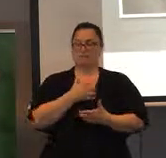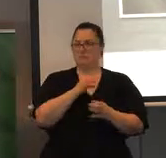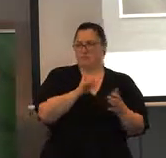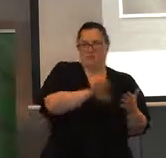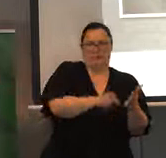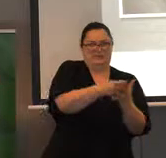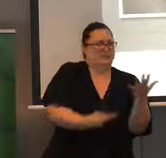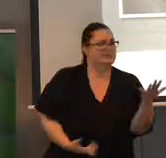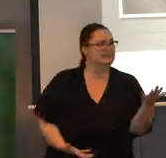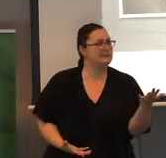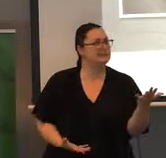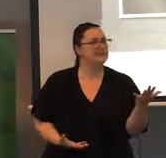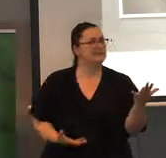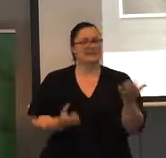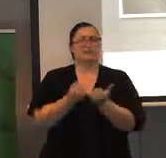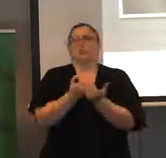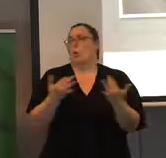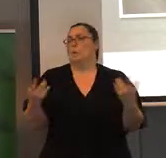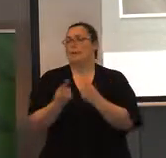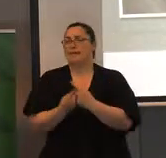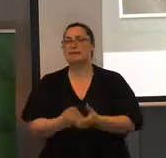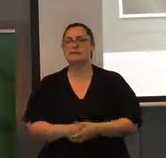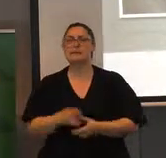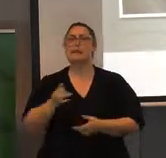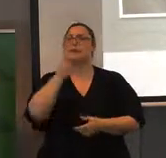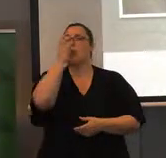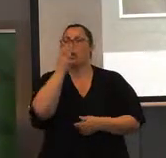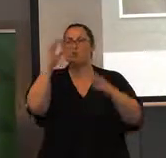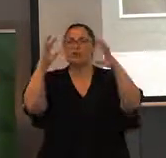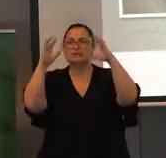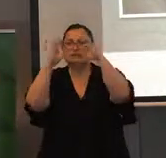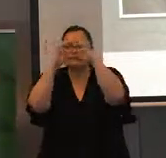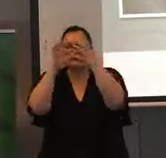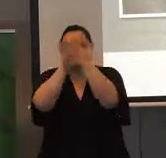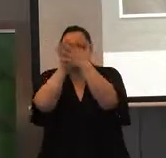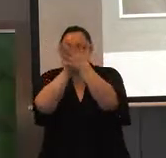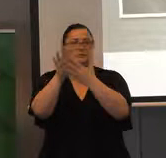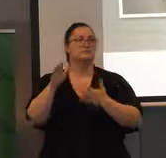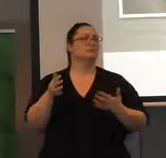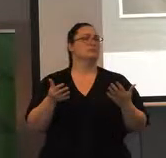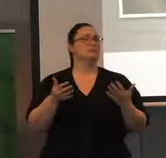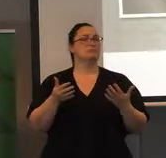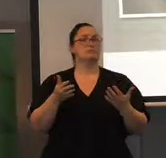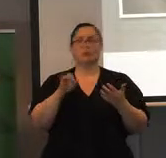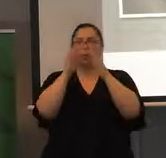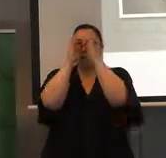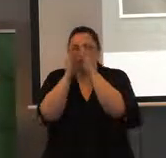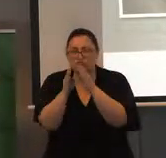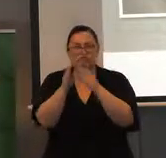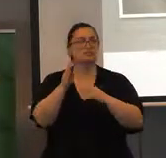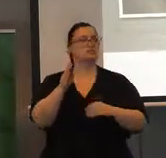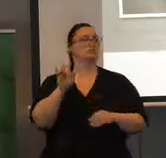data. If, as I said, numerous things, so my eyesight's not so great, or certain things I find difficulty